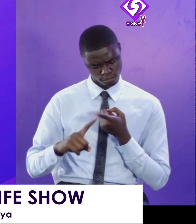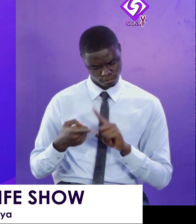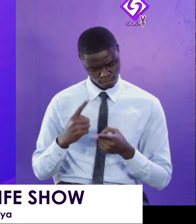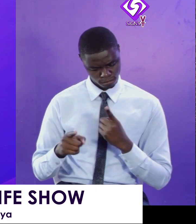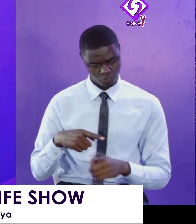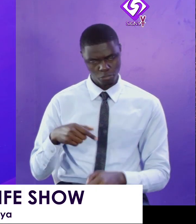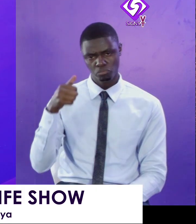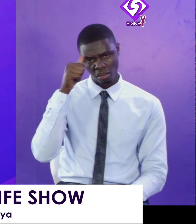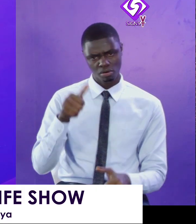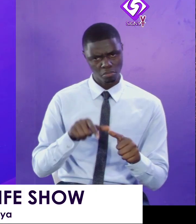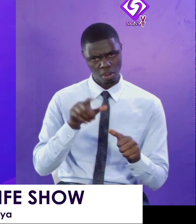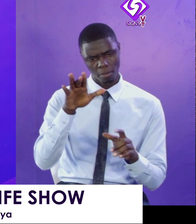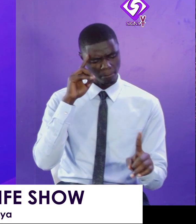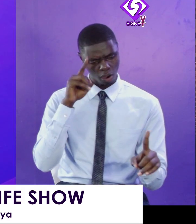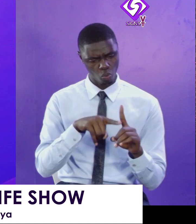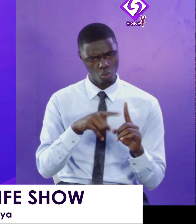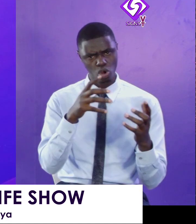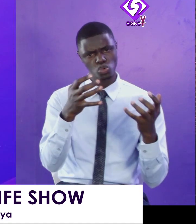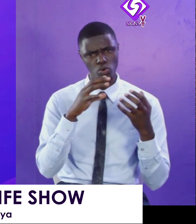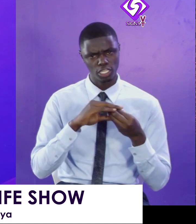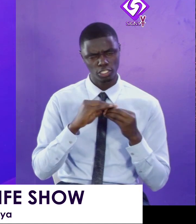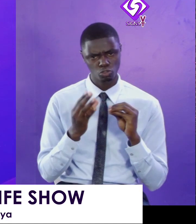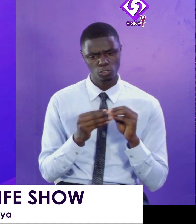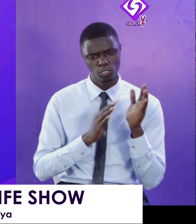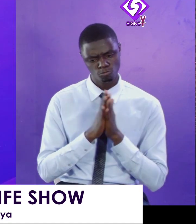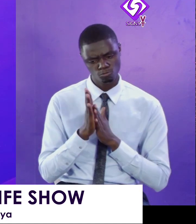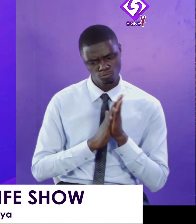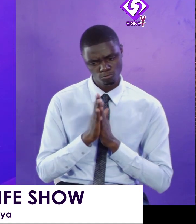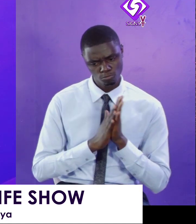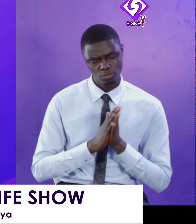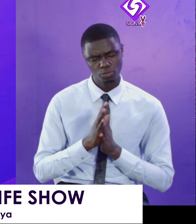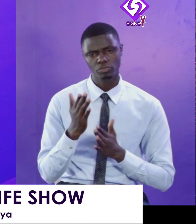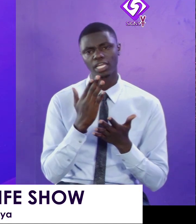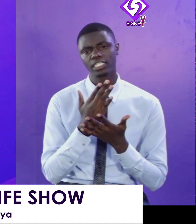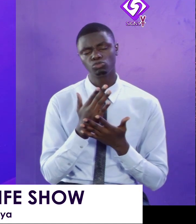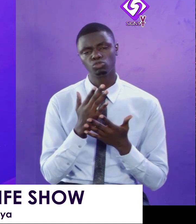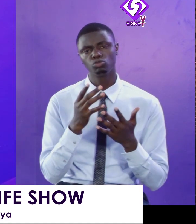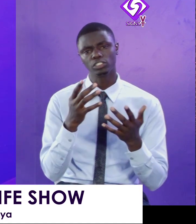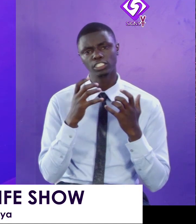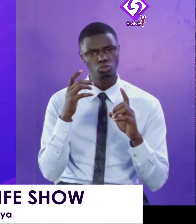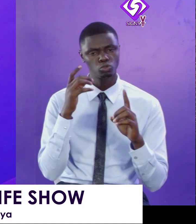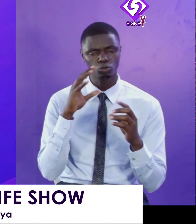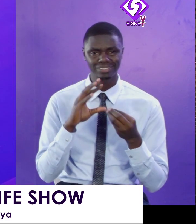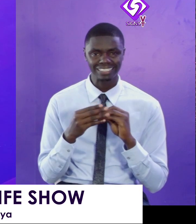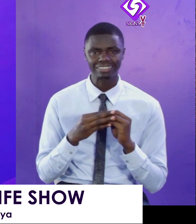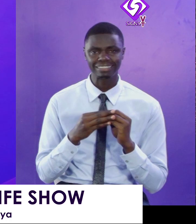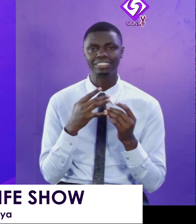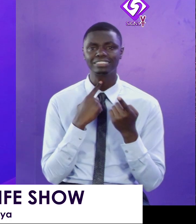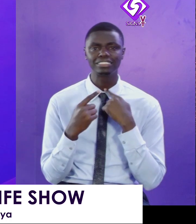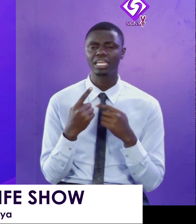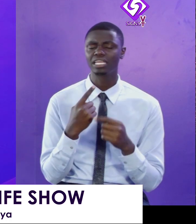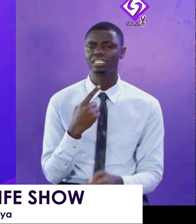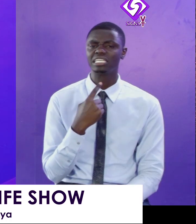your goals, you need to create some kind of ambition, some kind of a desire, Yeah, don't say you're